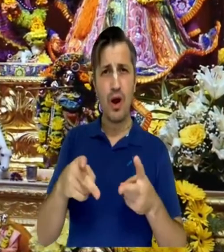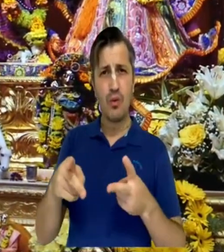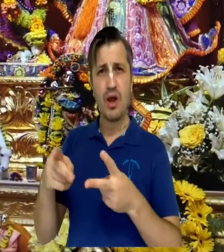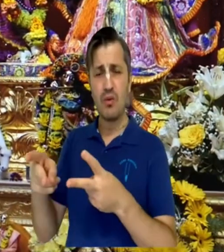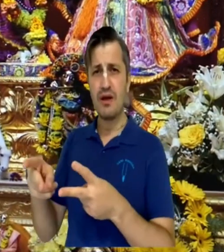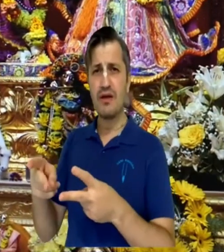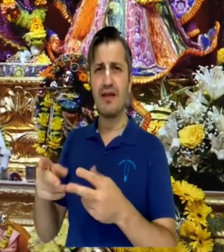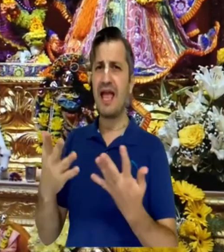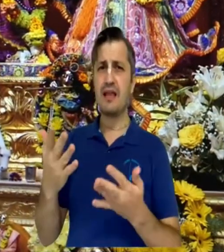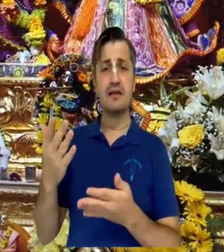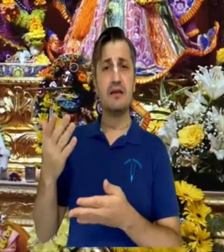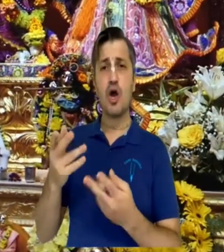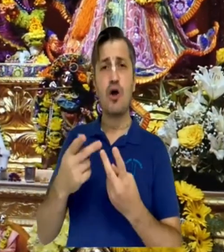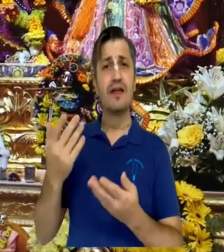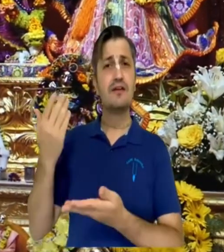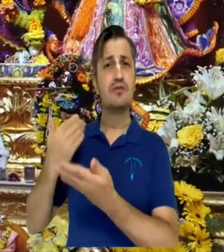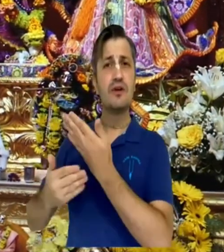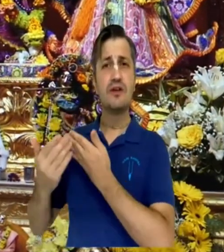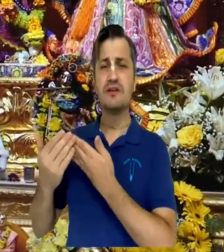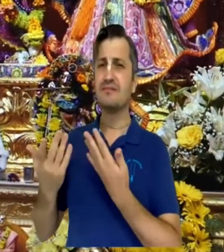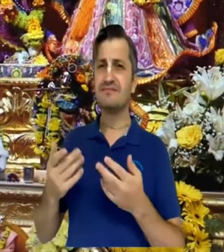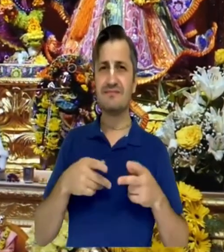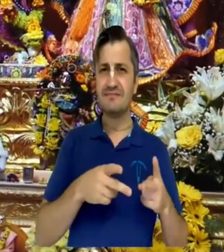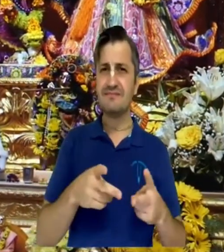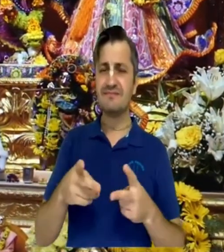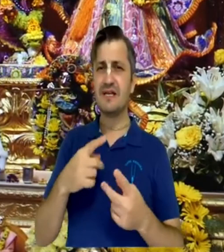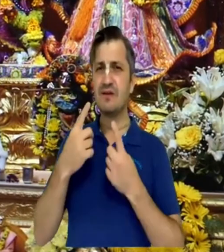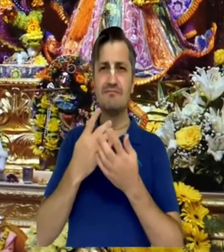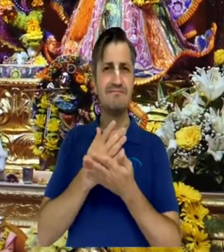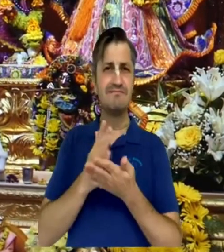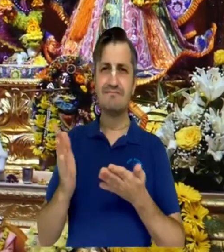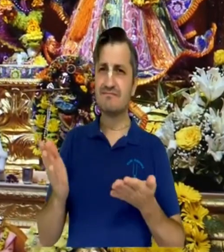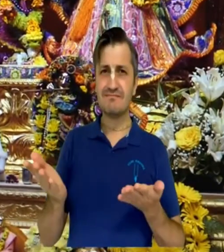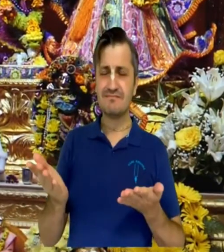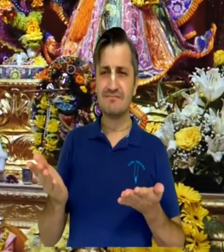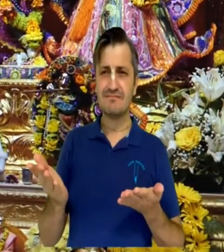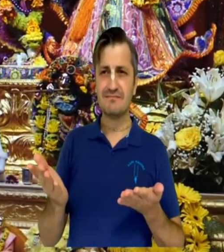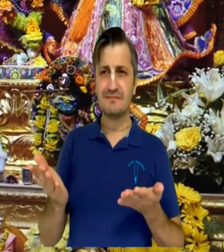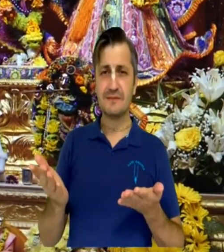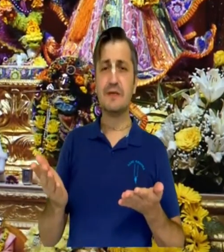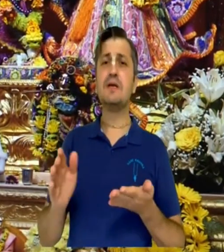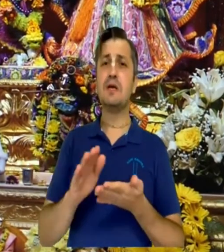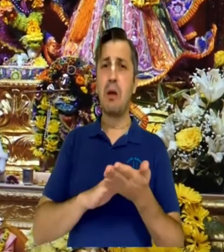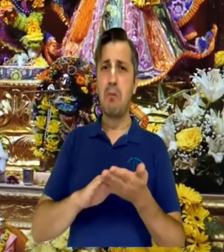are accustomed to, or we are maybe, by our nature, maybe we're attracted to some